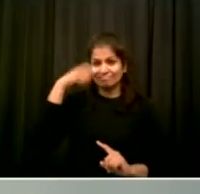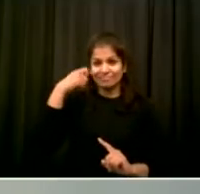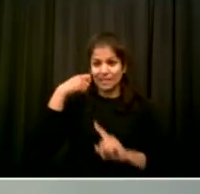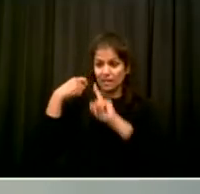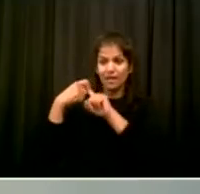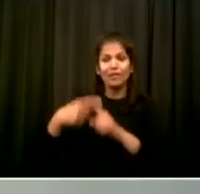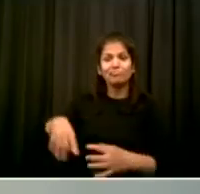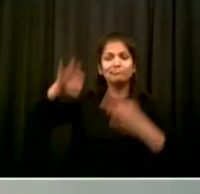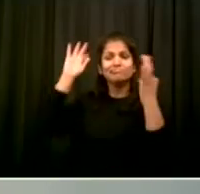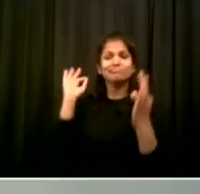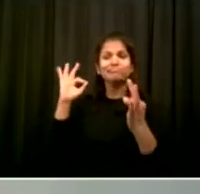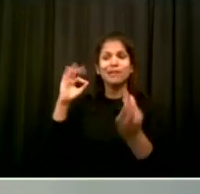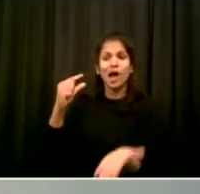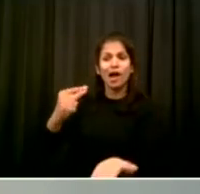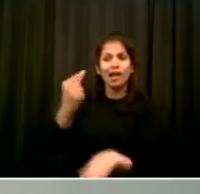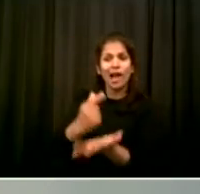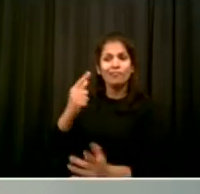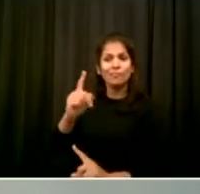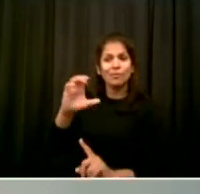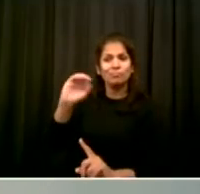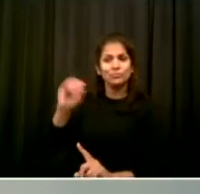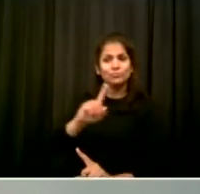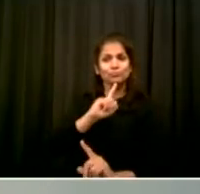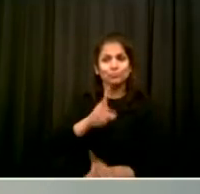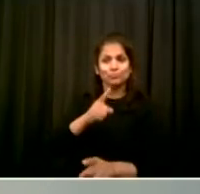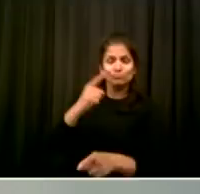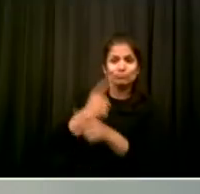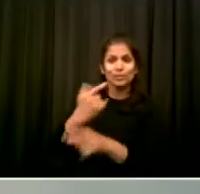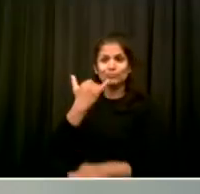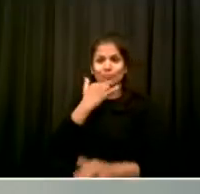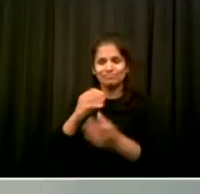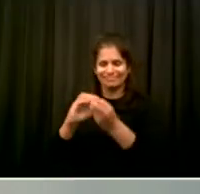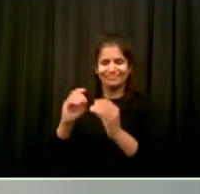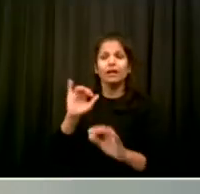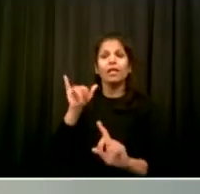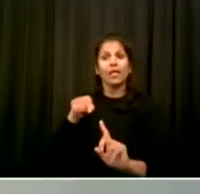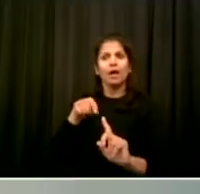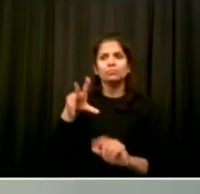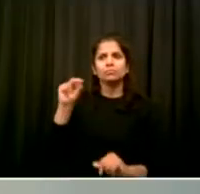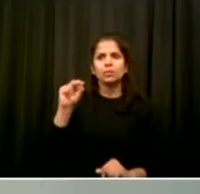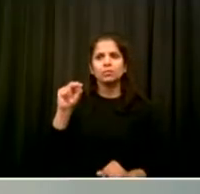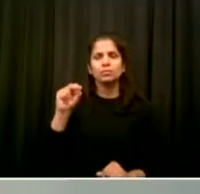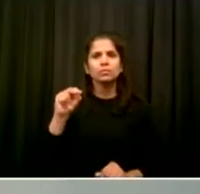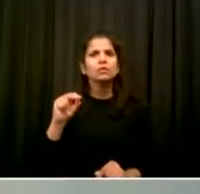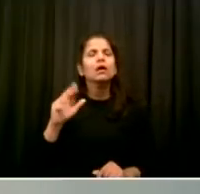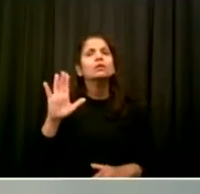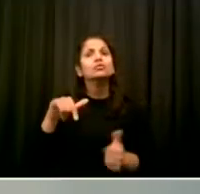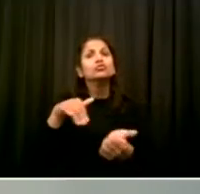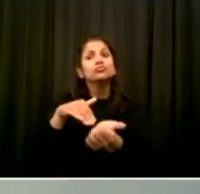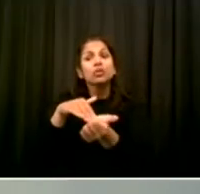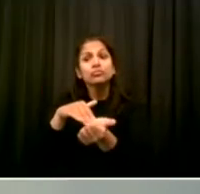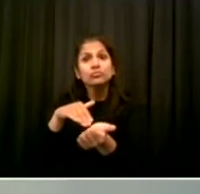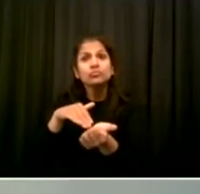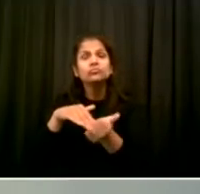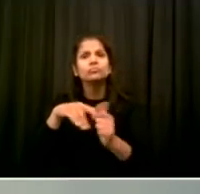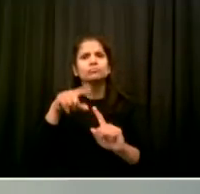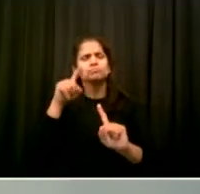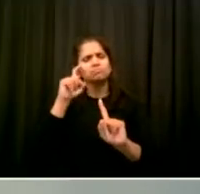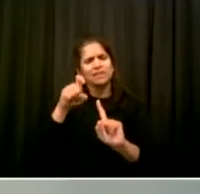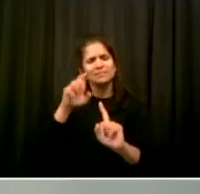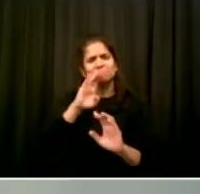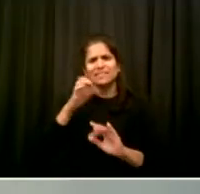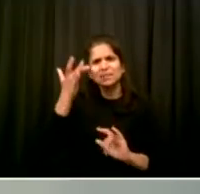I've taken care of patients with COVID, even if they are negative, if I strongly believe they have